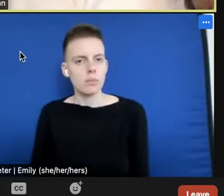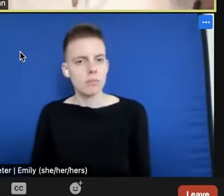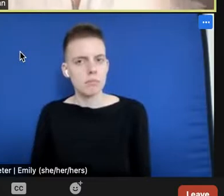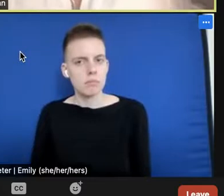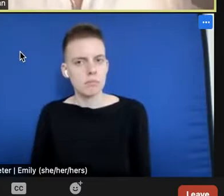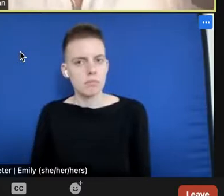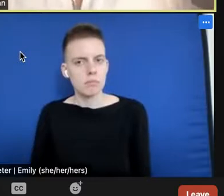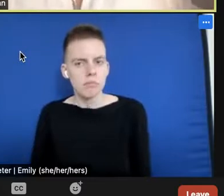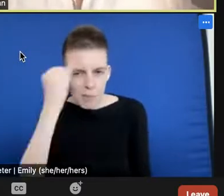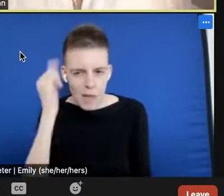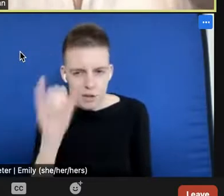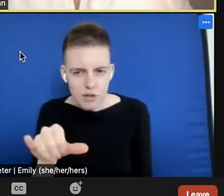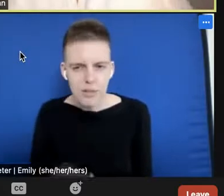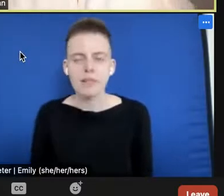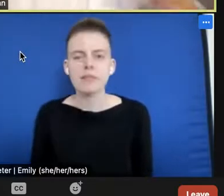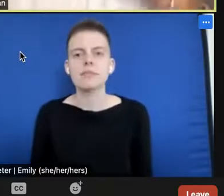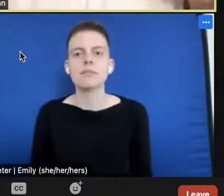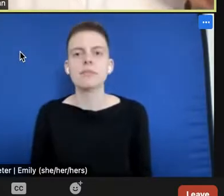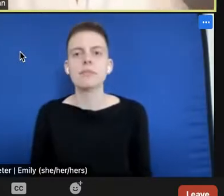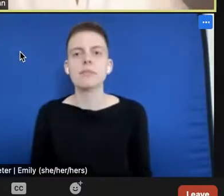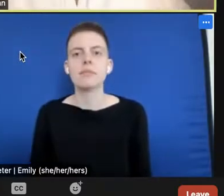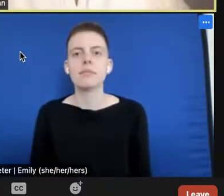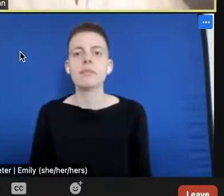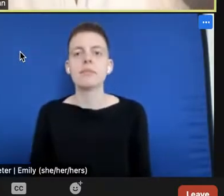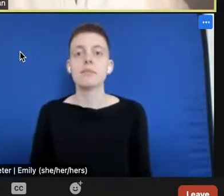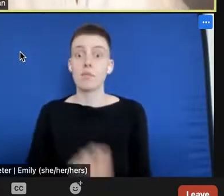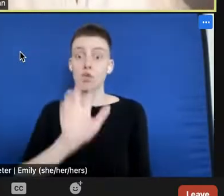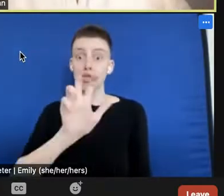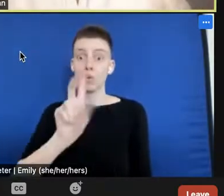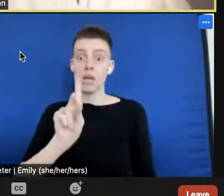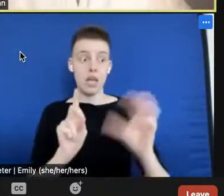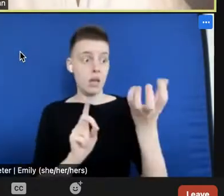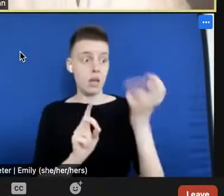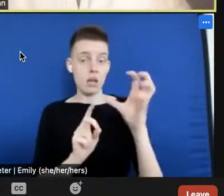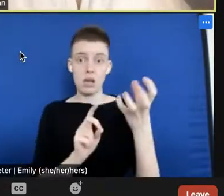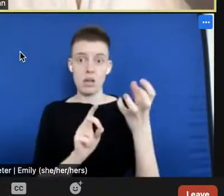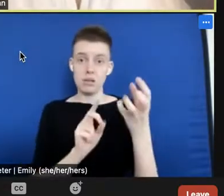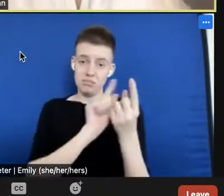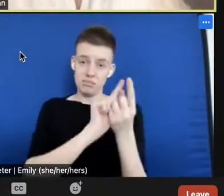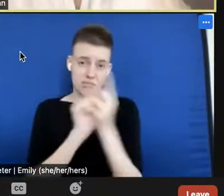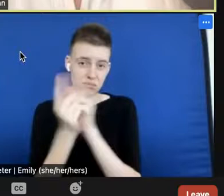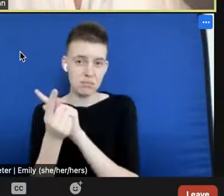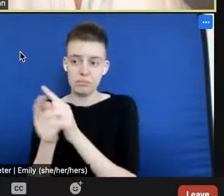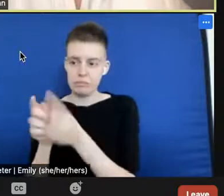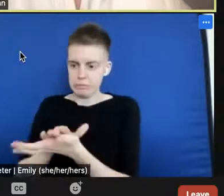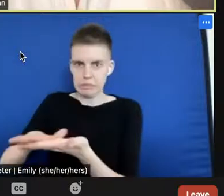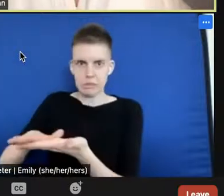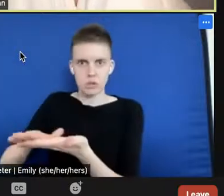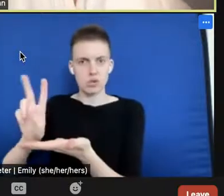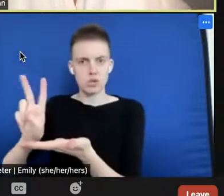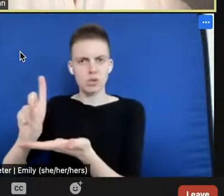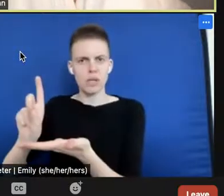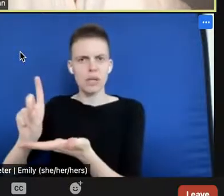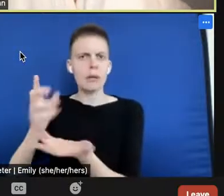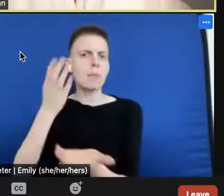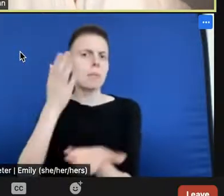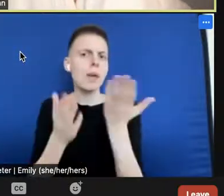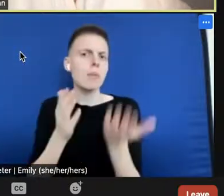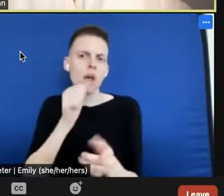So going from 3D to 2D is, again, maybe not the best question to ask. The real